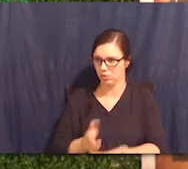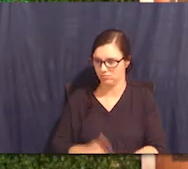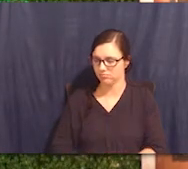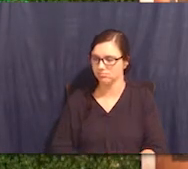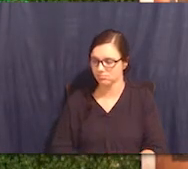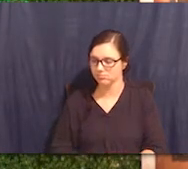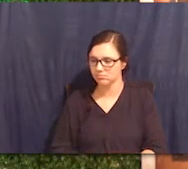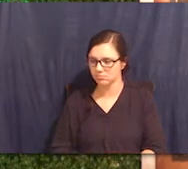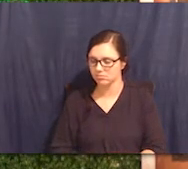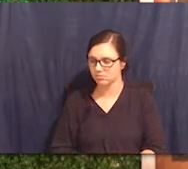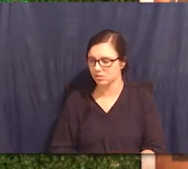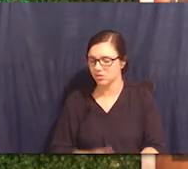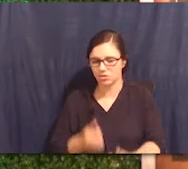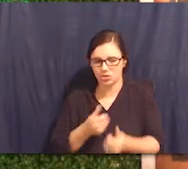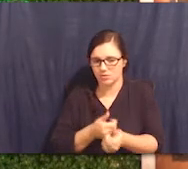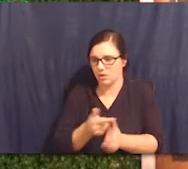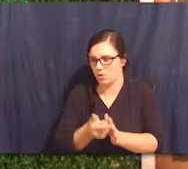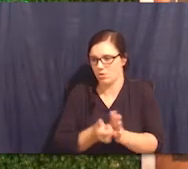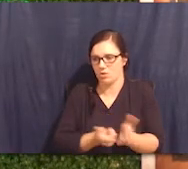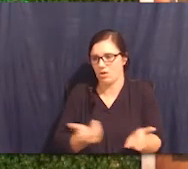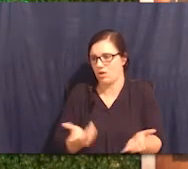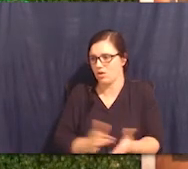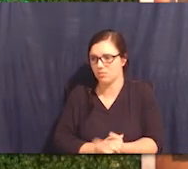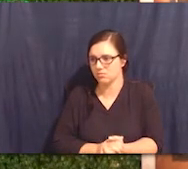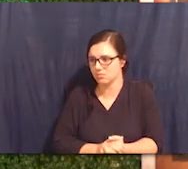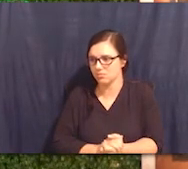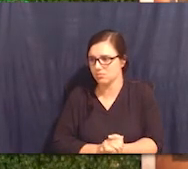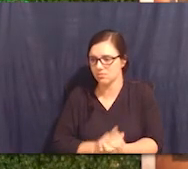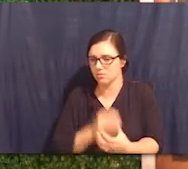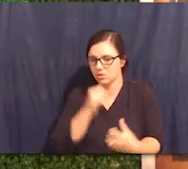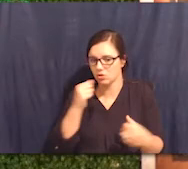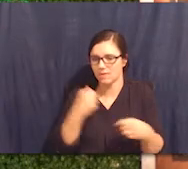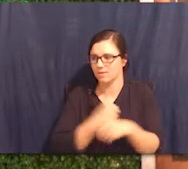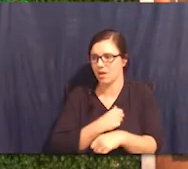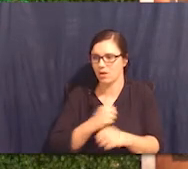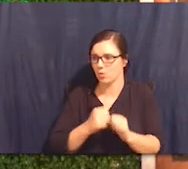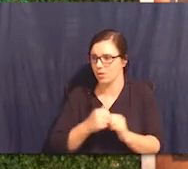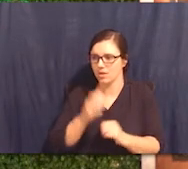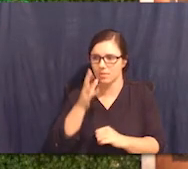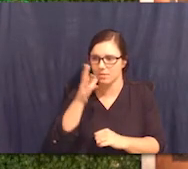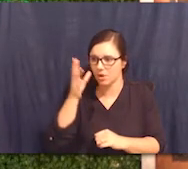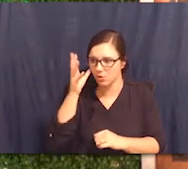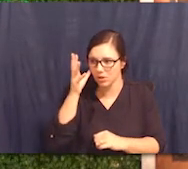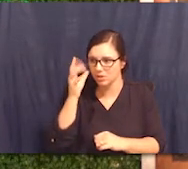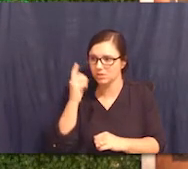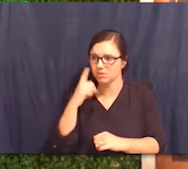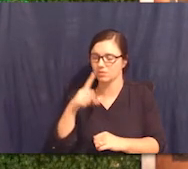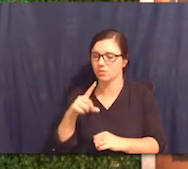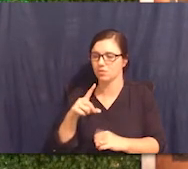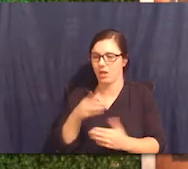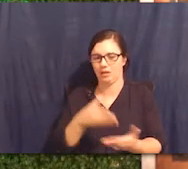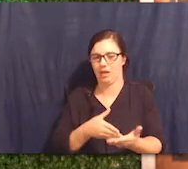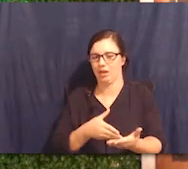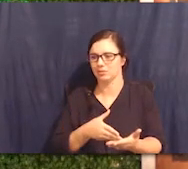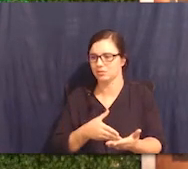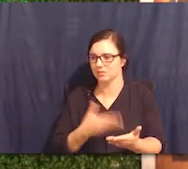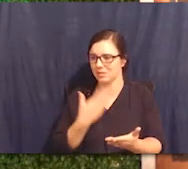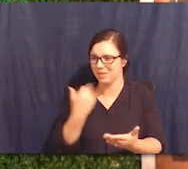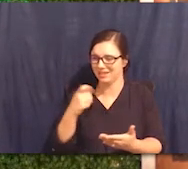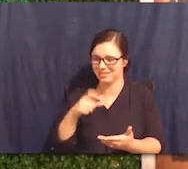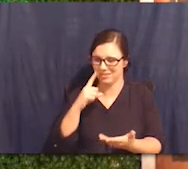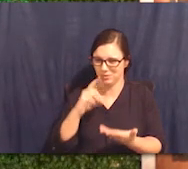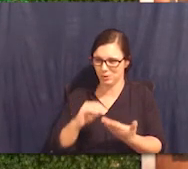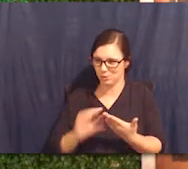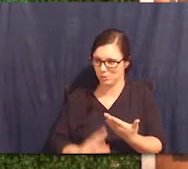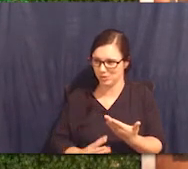school. Just follow the law and not fight with a parent against the best needs